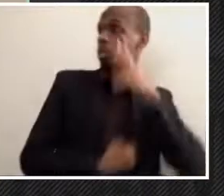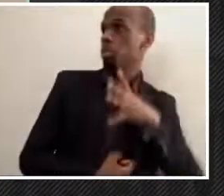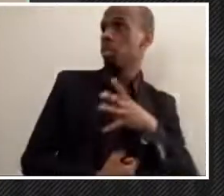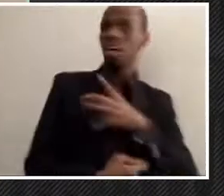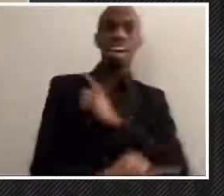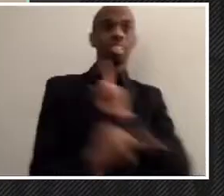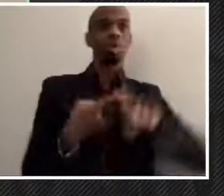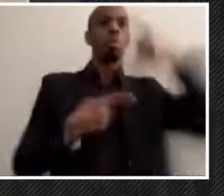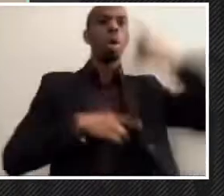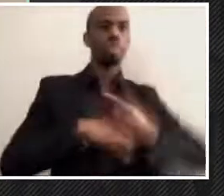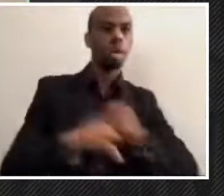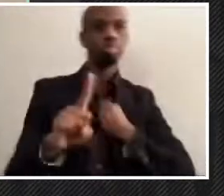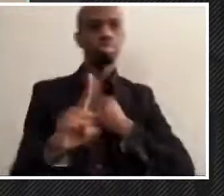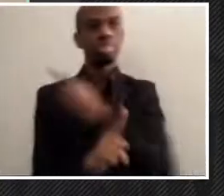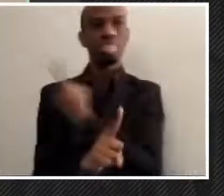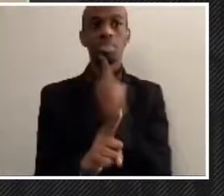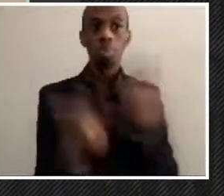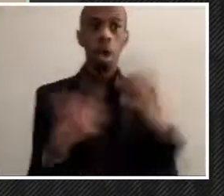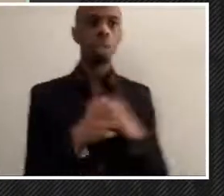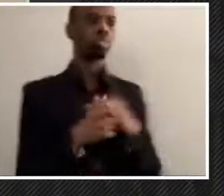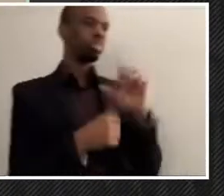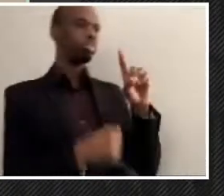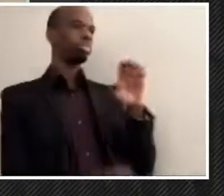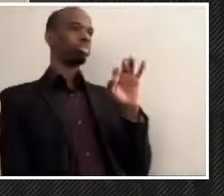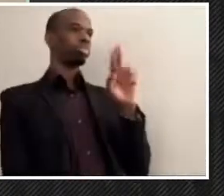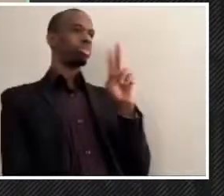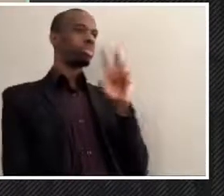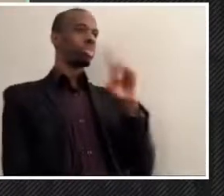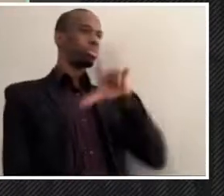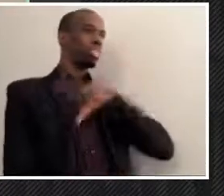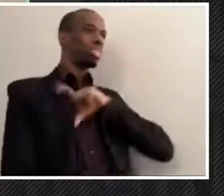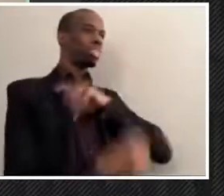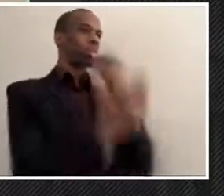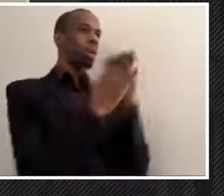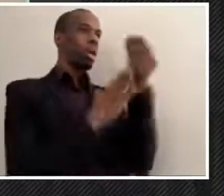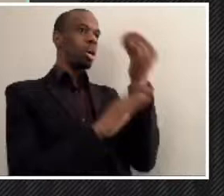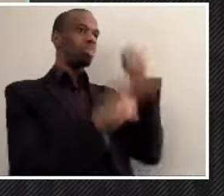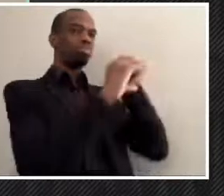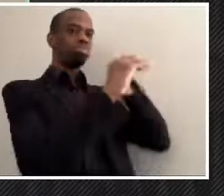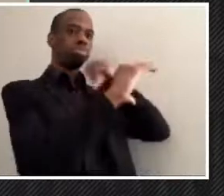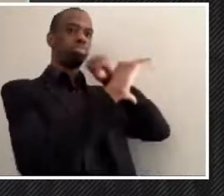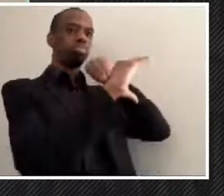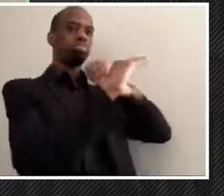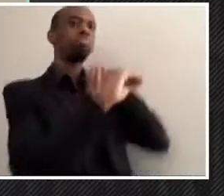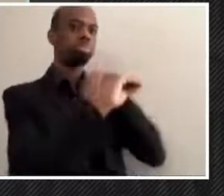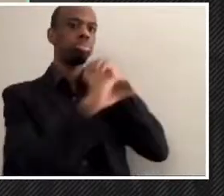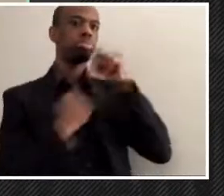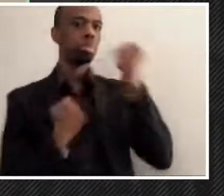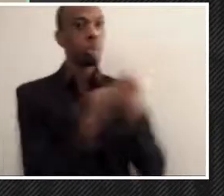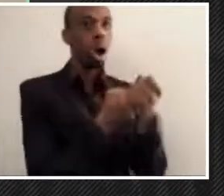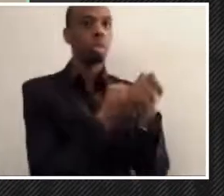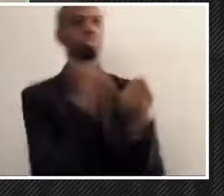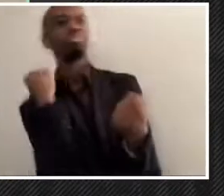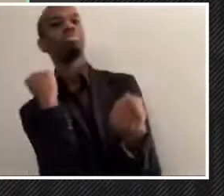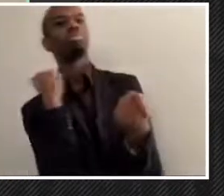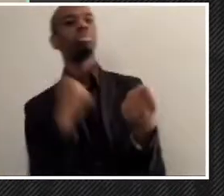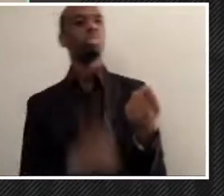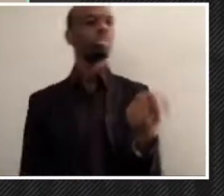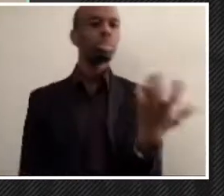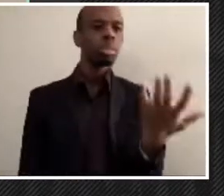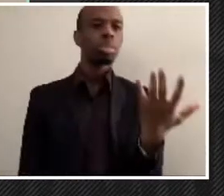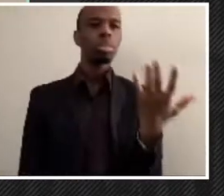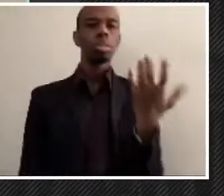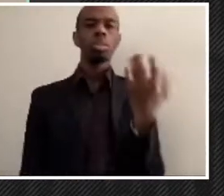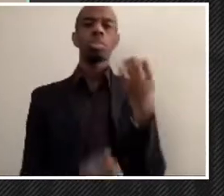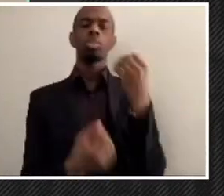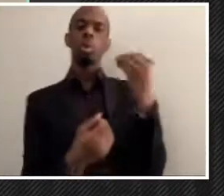Right? Like, until people say defund the police, oh, no, we can't do that. No, if that's what people are calling for, then that's what we